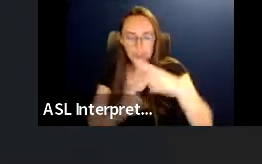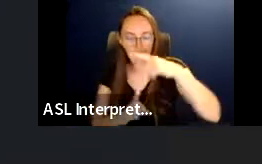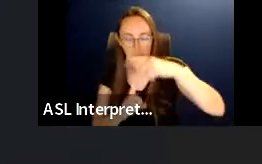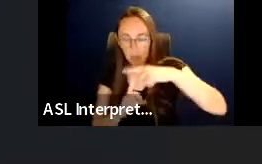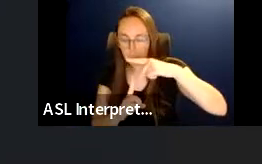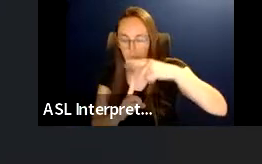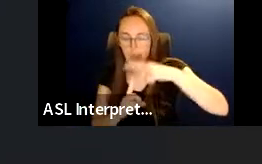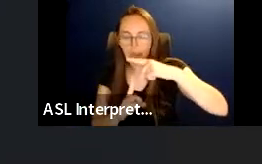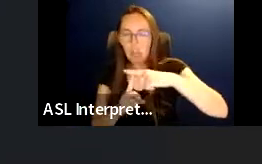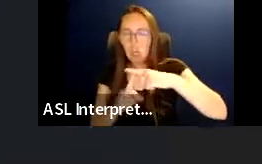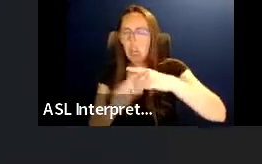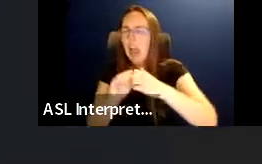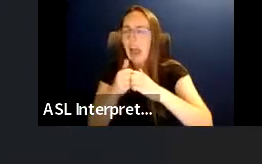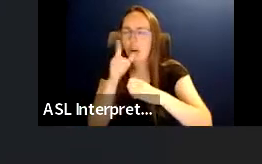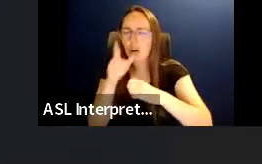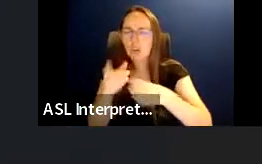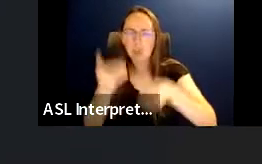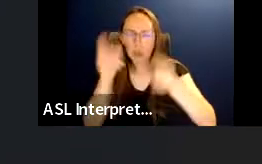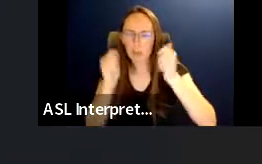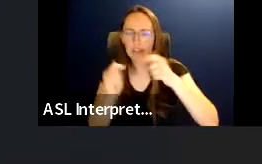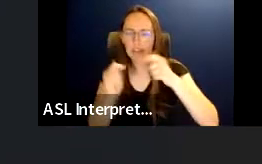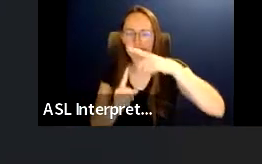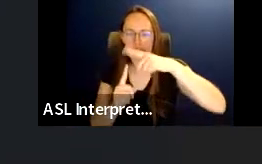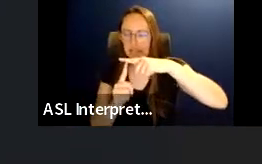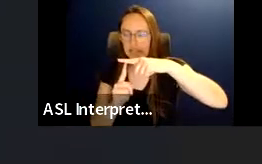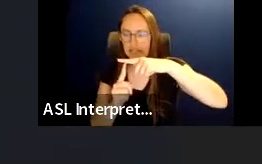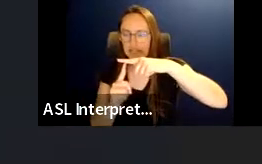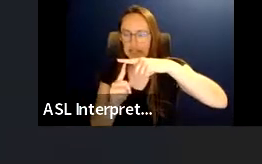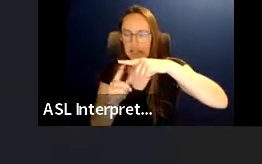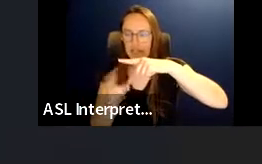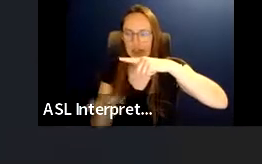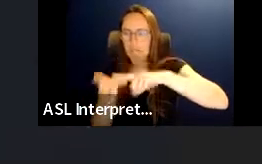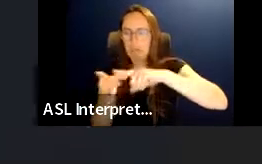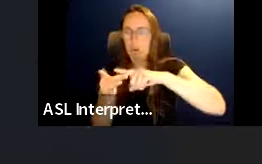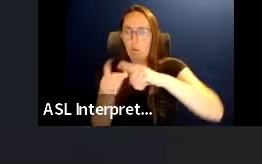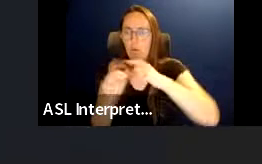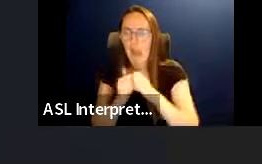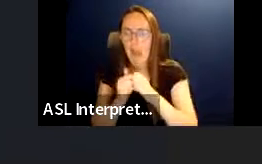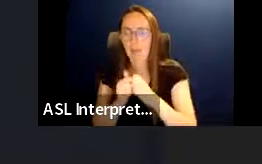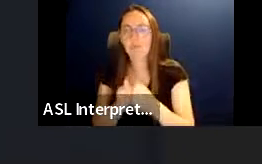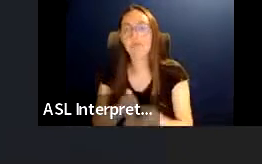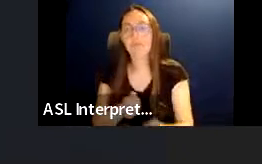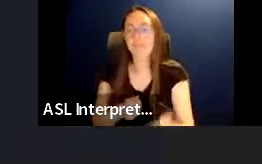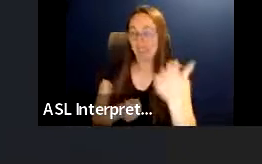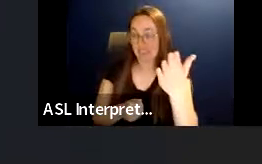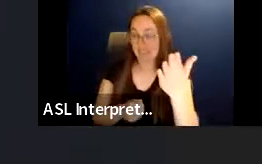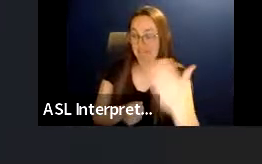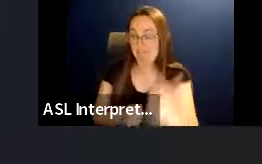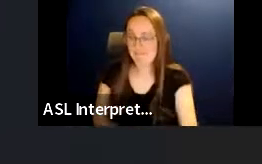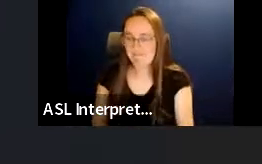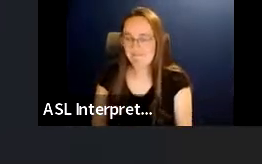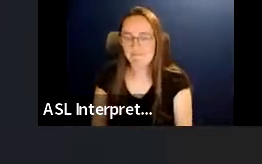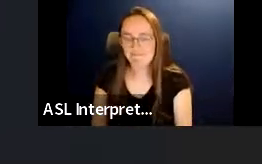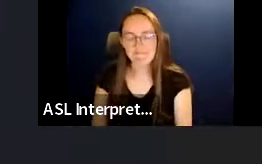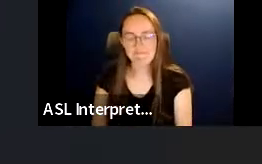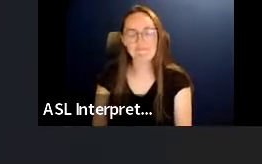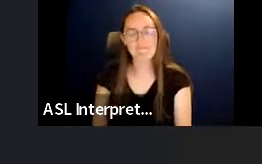other, how do you quickly create a mounting solution for that? And that's these silicone bands work really